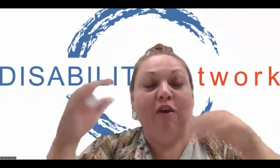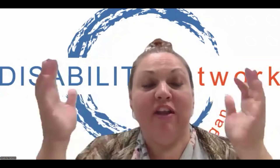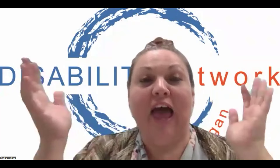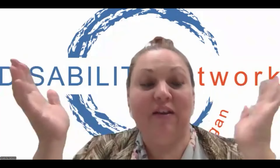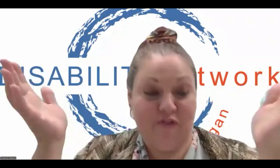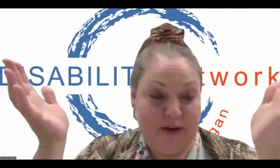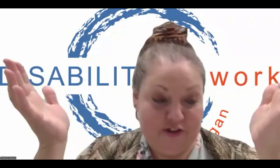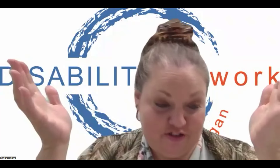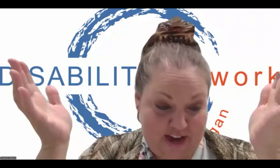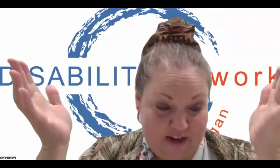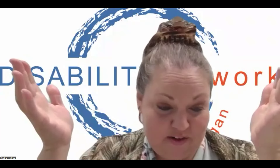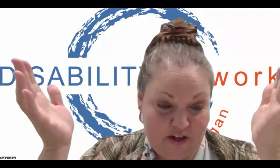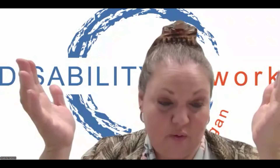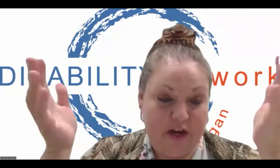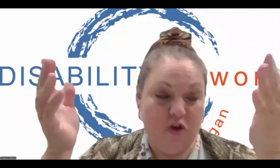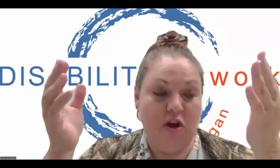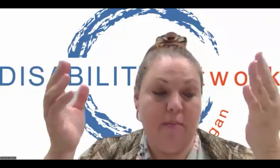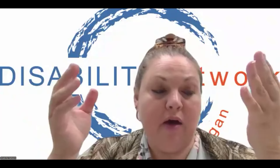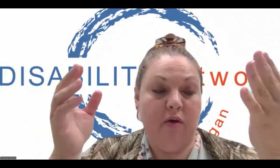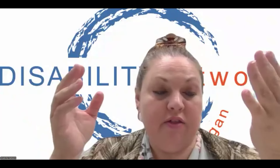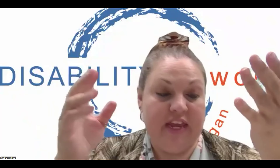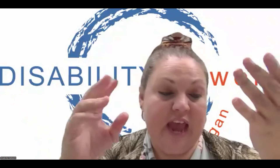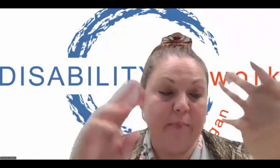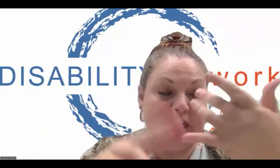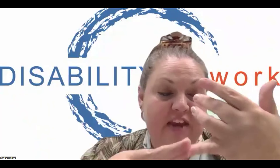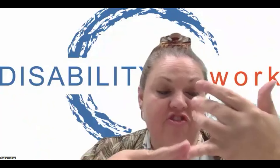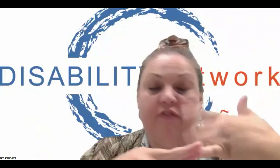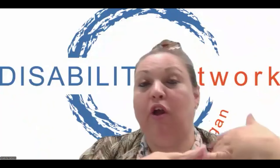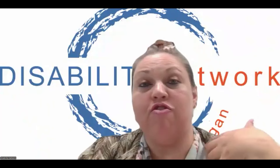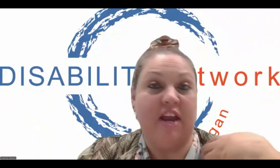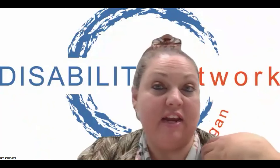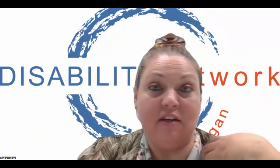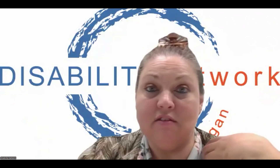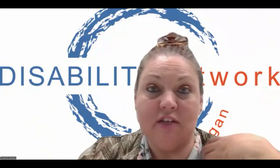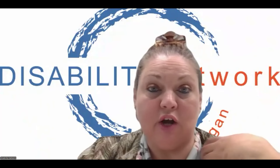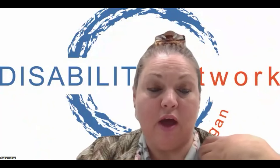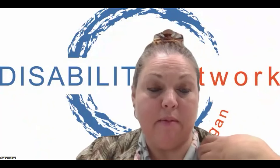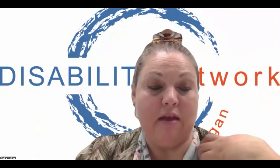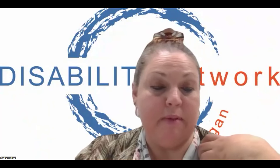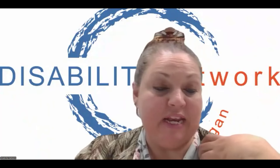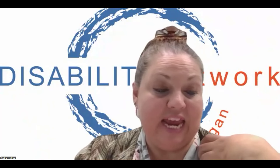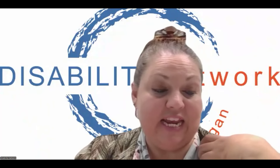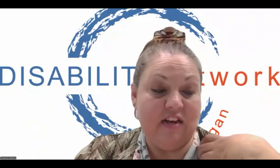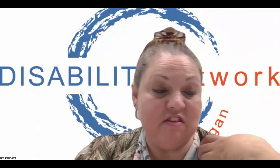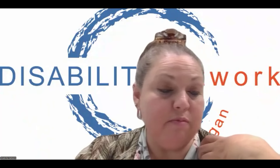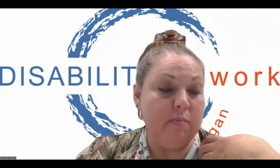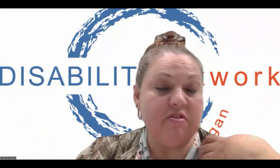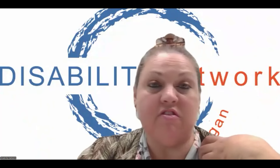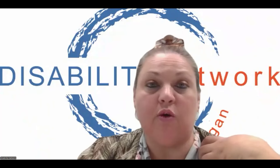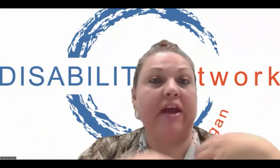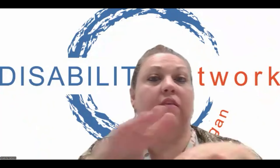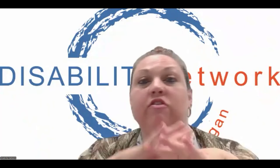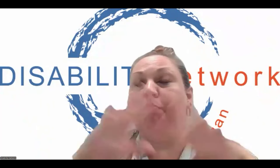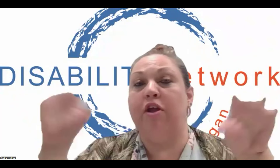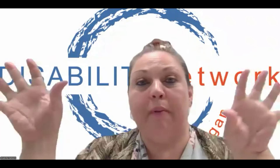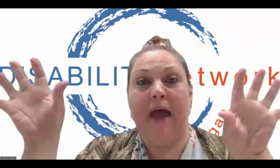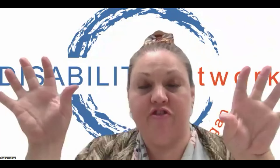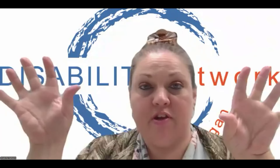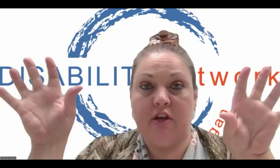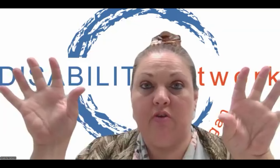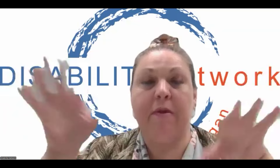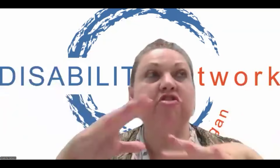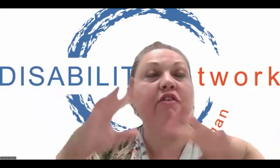So we heard a lot of information today. We heard about the application of large data, on mitigating the symptoms and sequelae of this